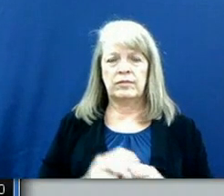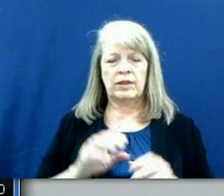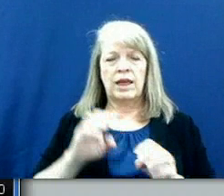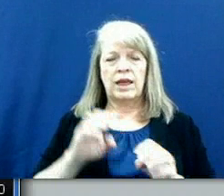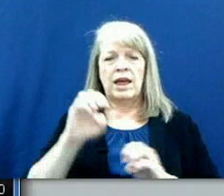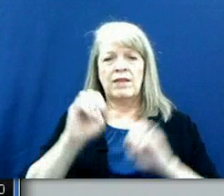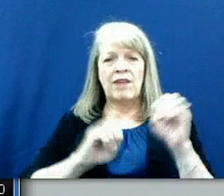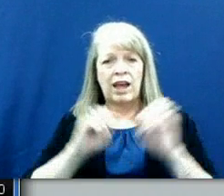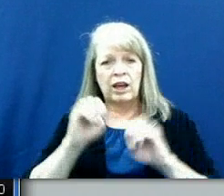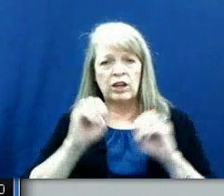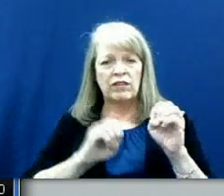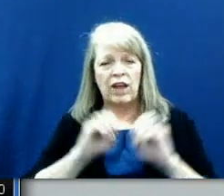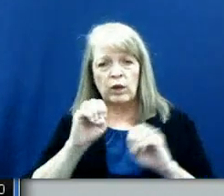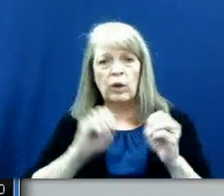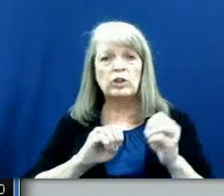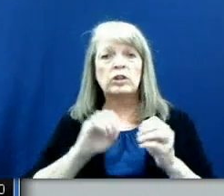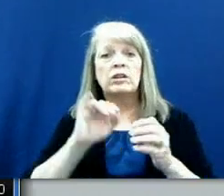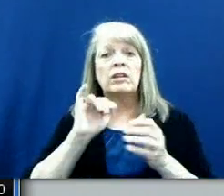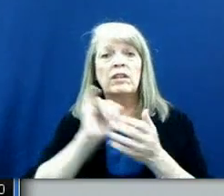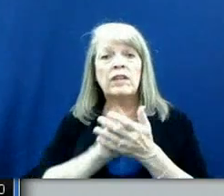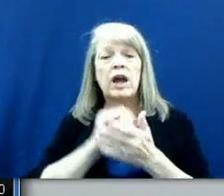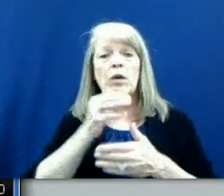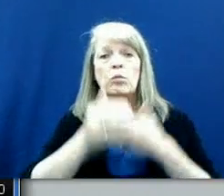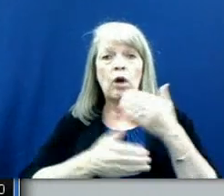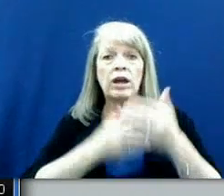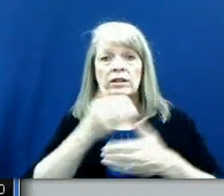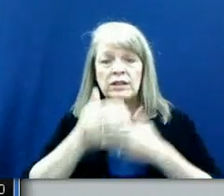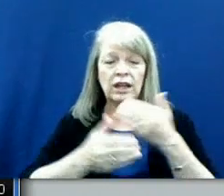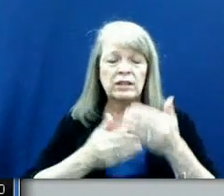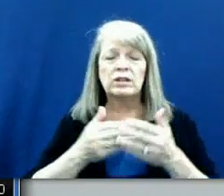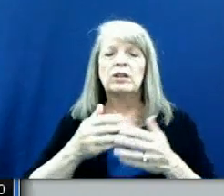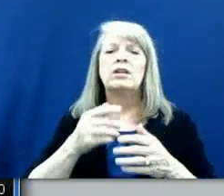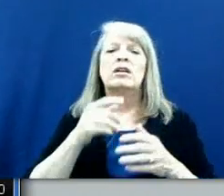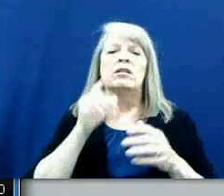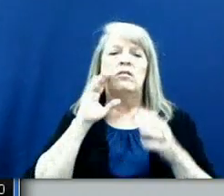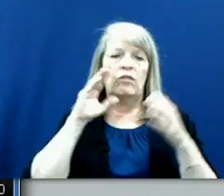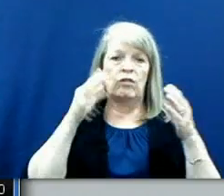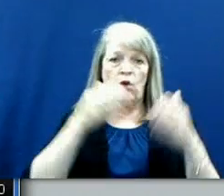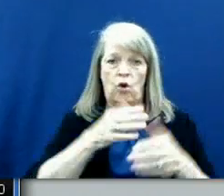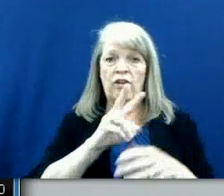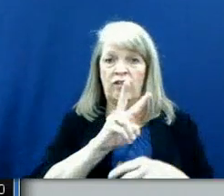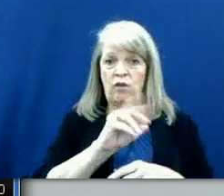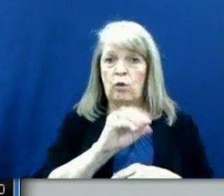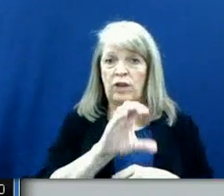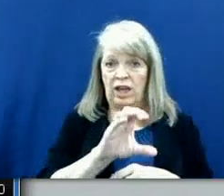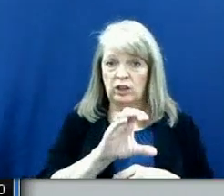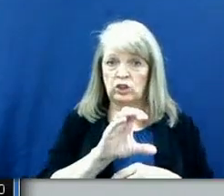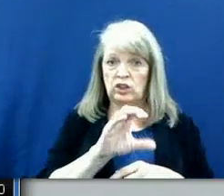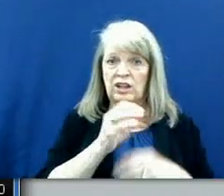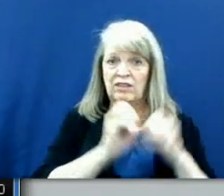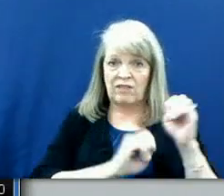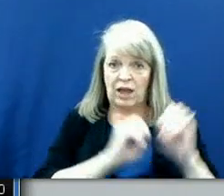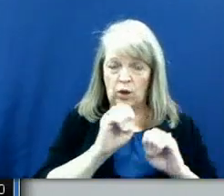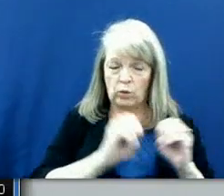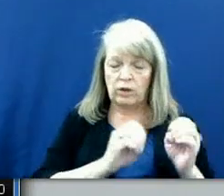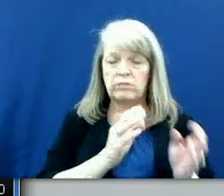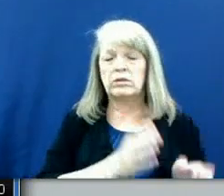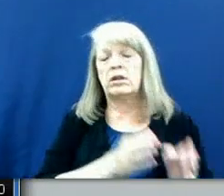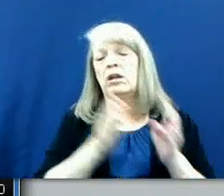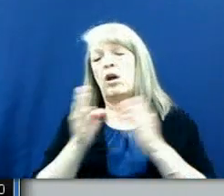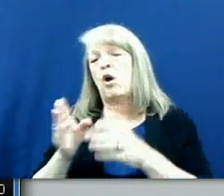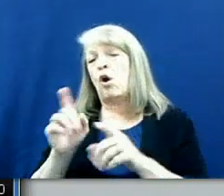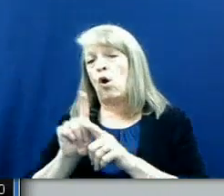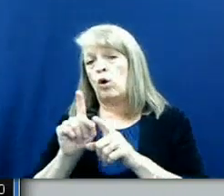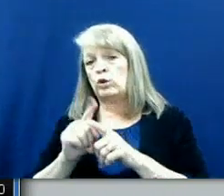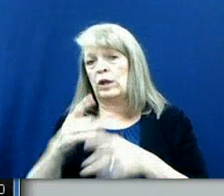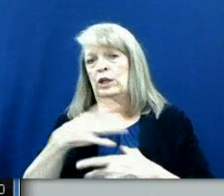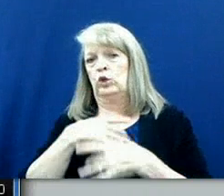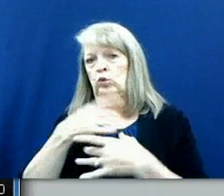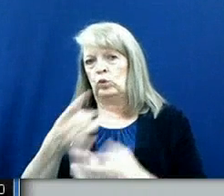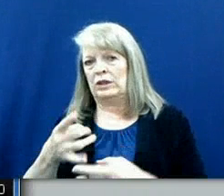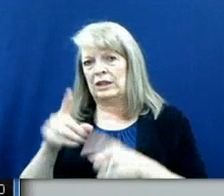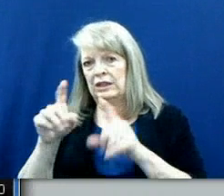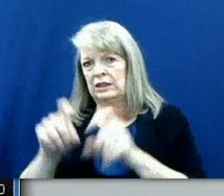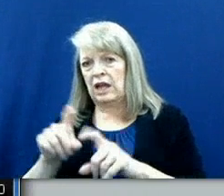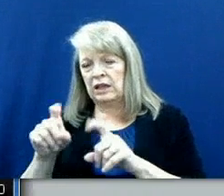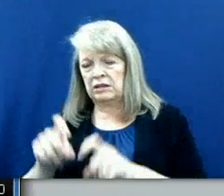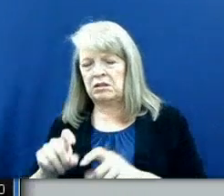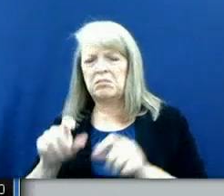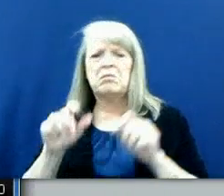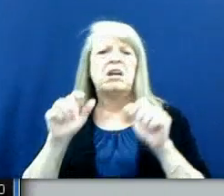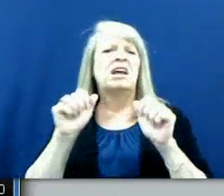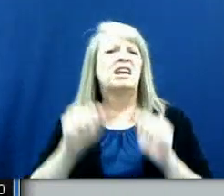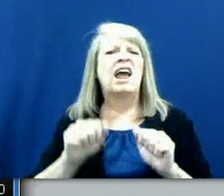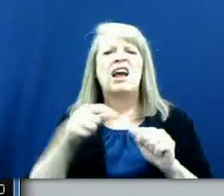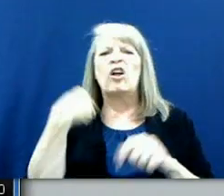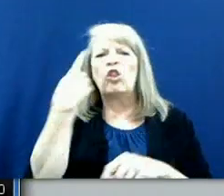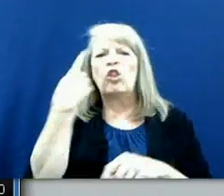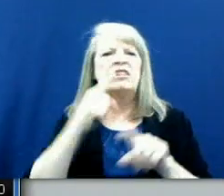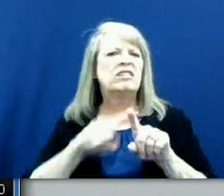Part of the evaluation process is vocational evaluation and interest testing, which may take several